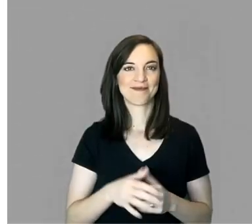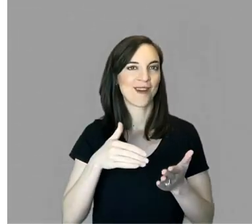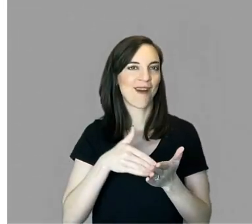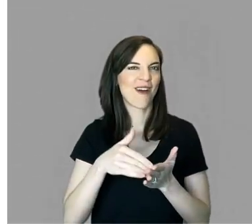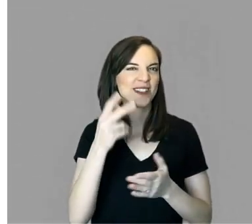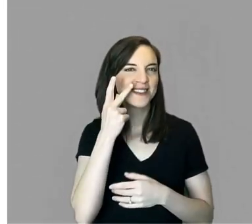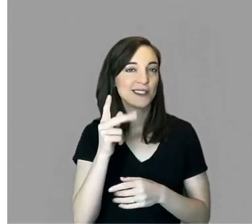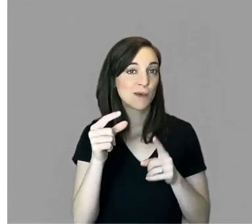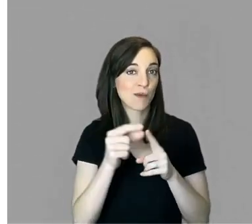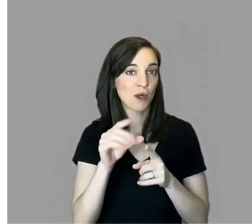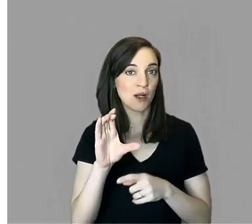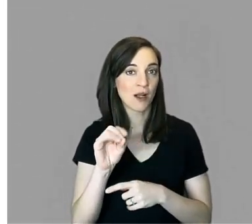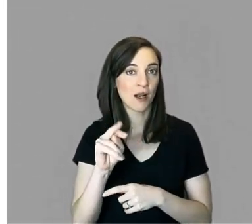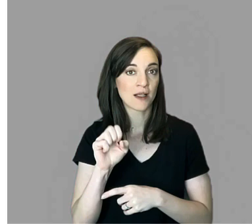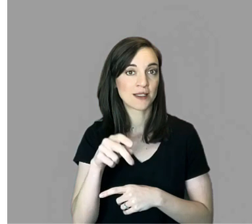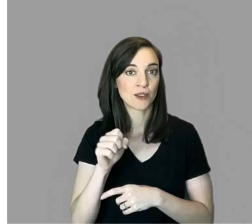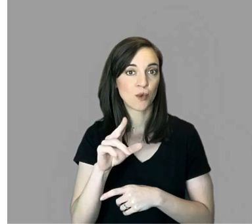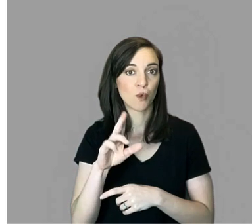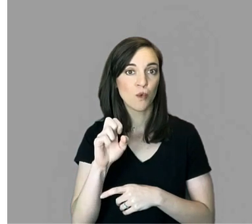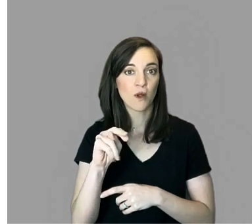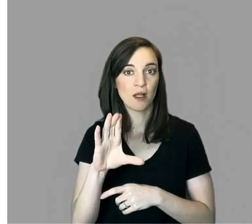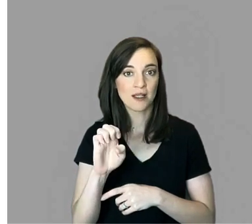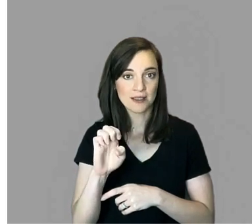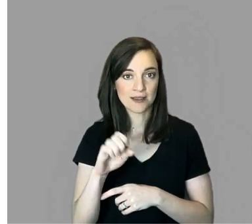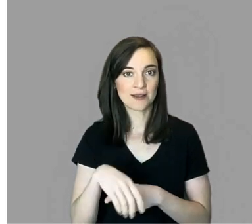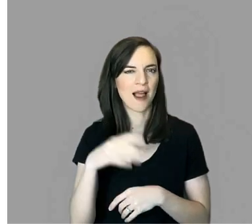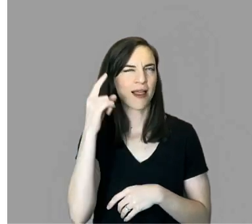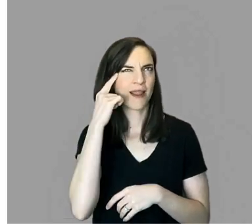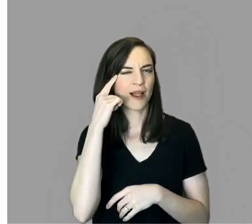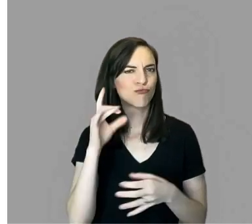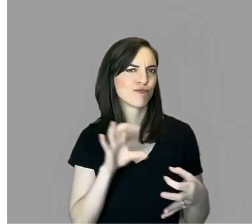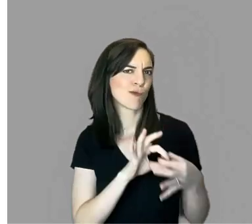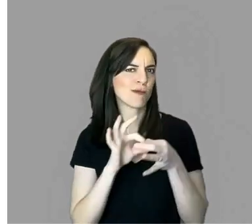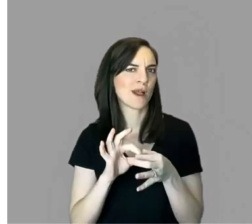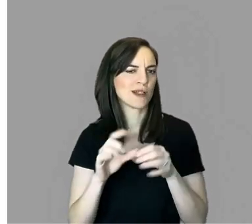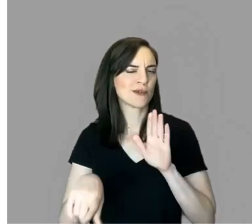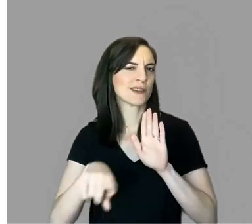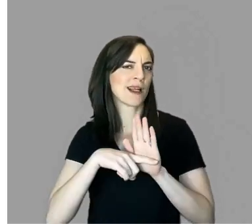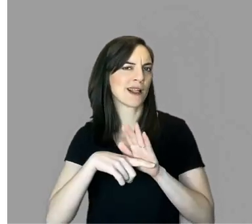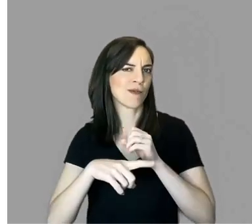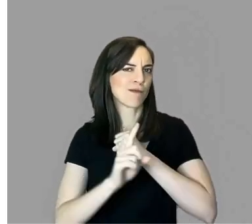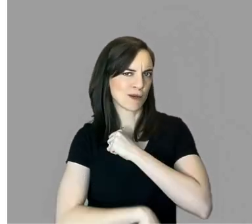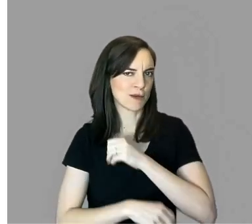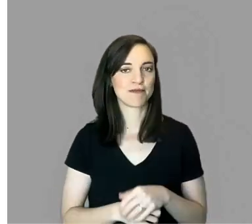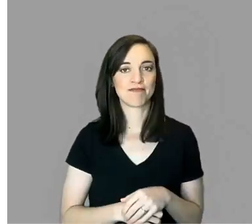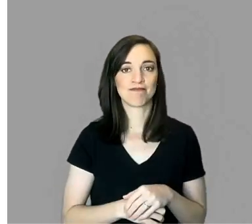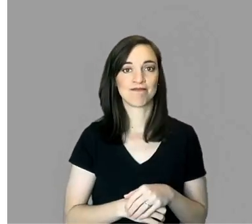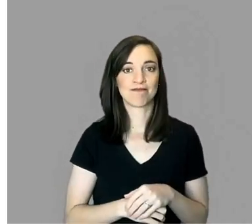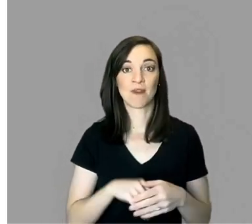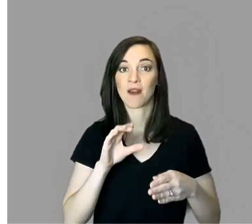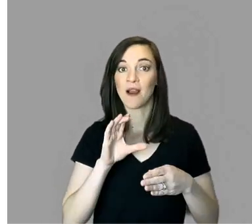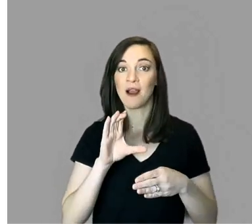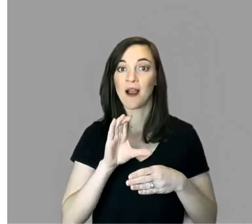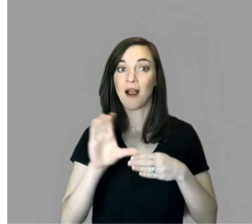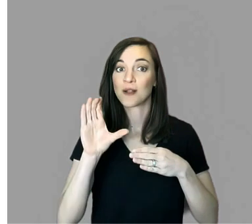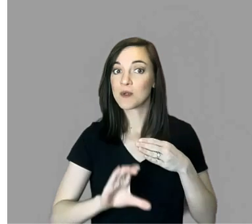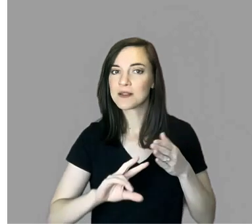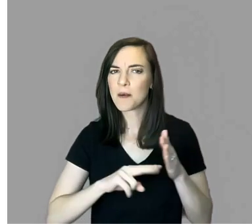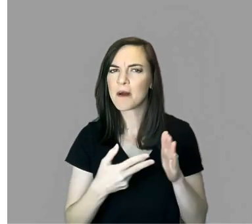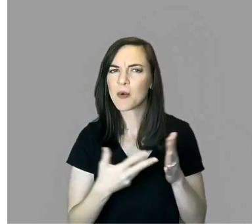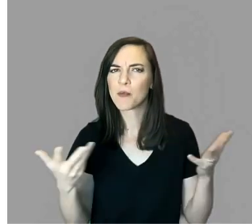Often when we hear the word consequences, we think it references a negative response. Consequences are essentially a